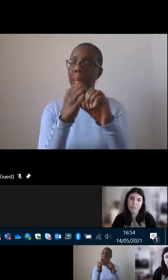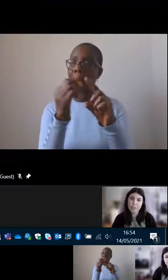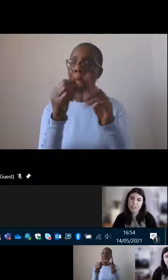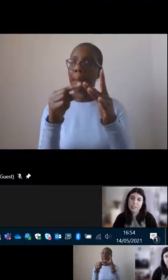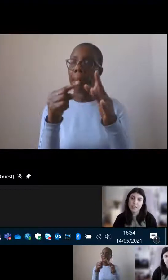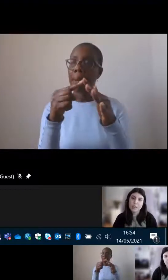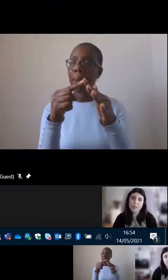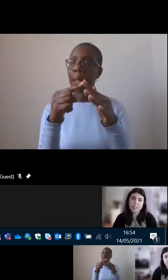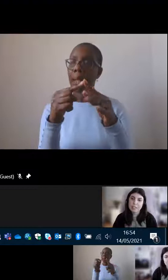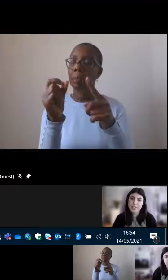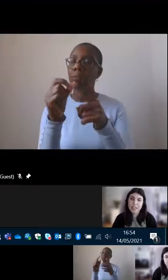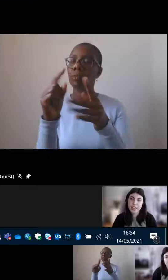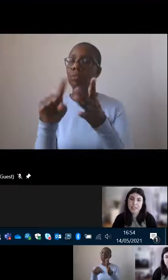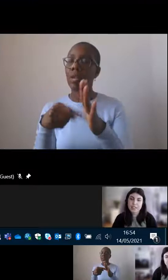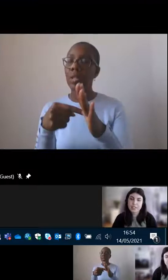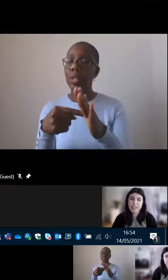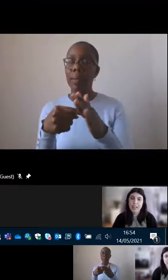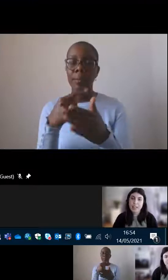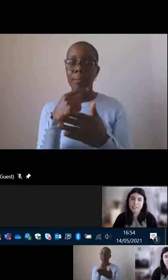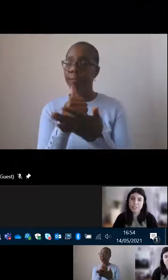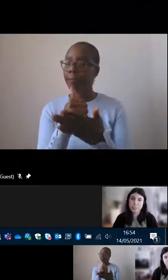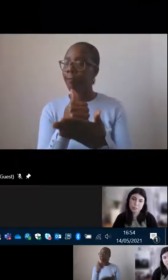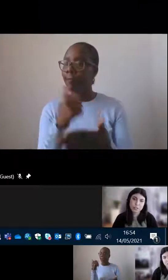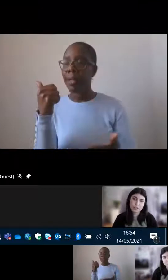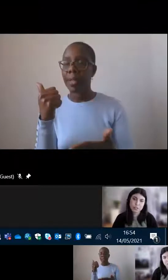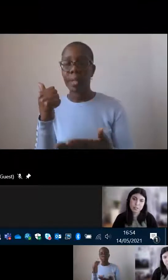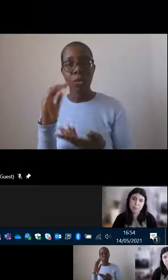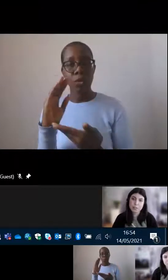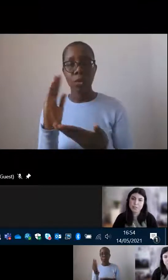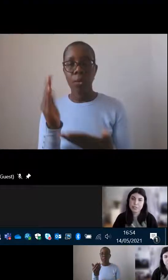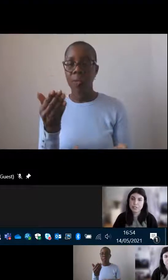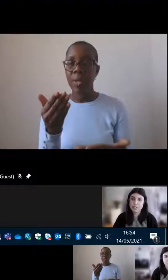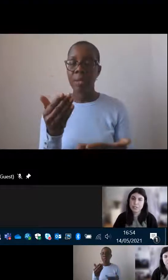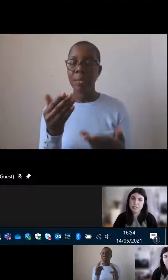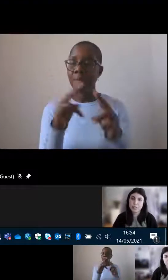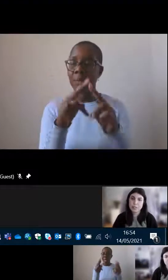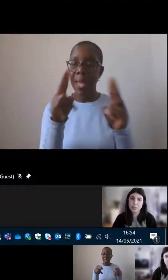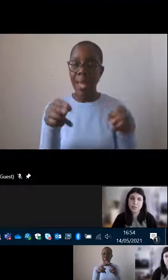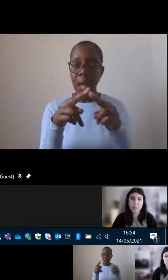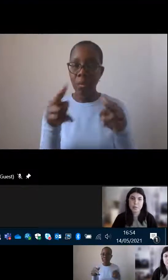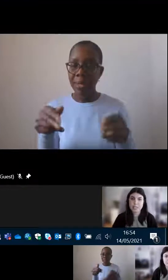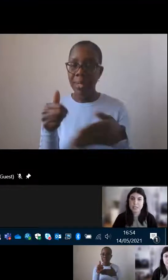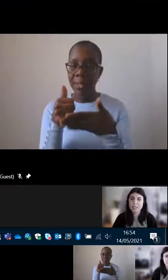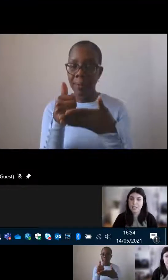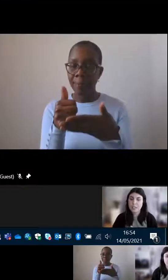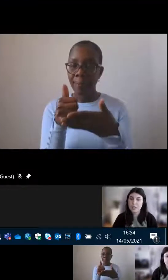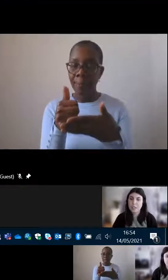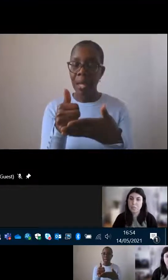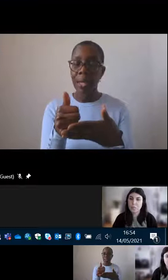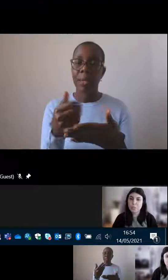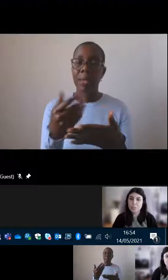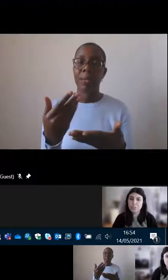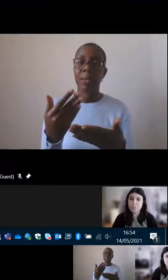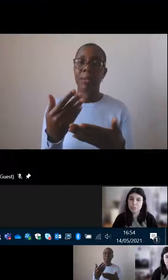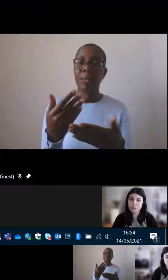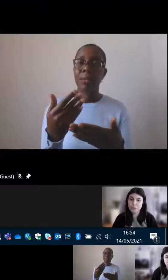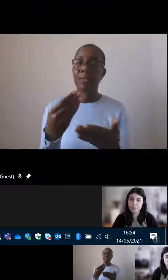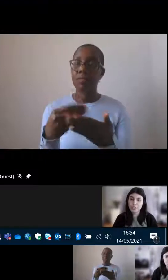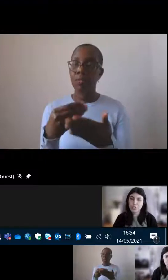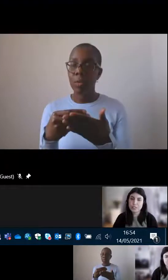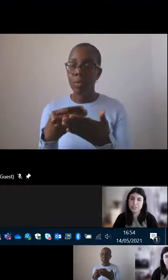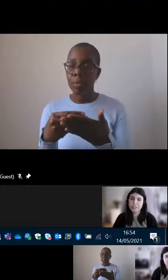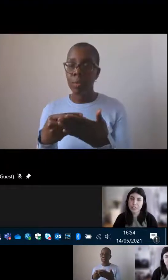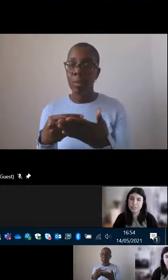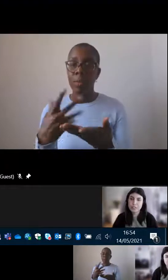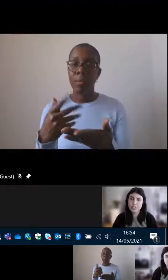They offer housing advice and no recourse to public funds and advice for those families. Women and